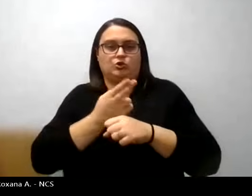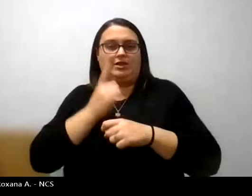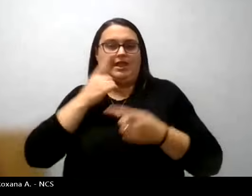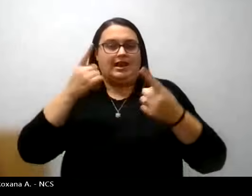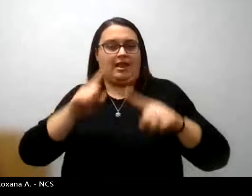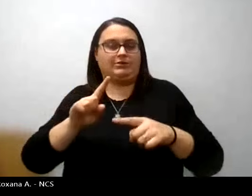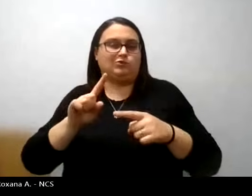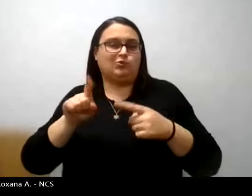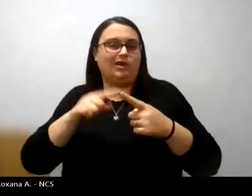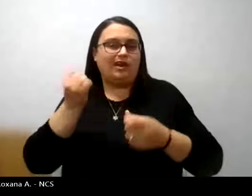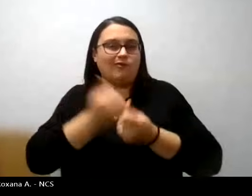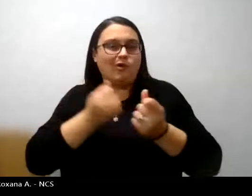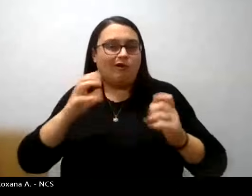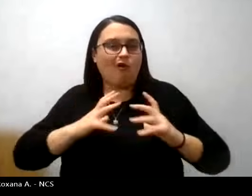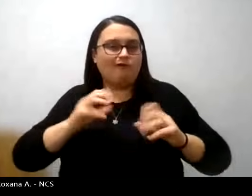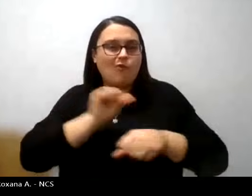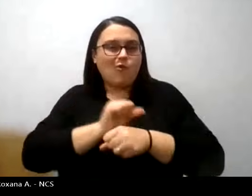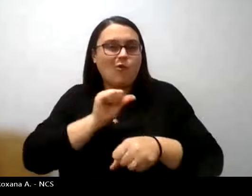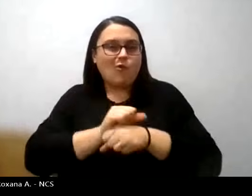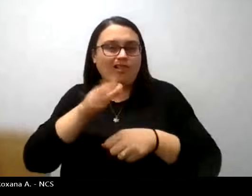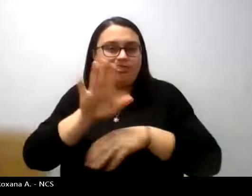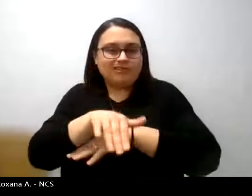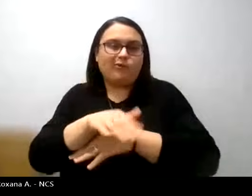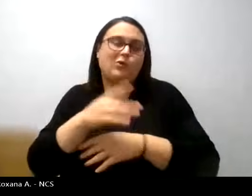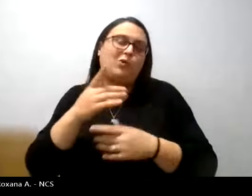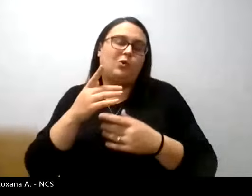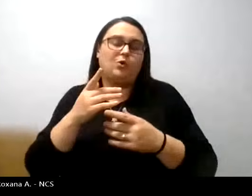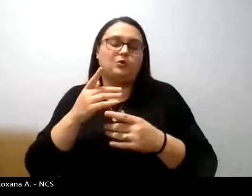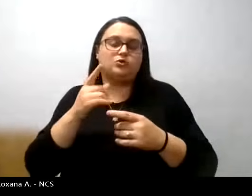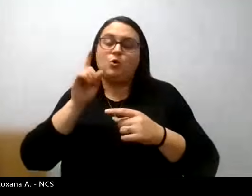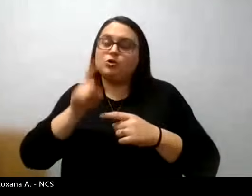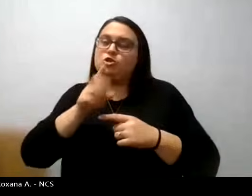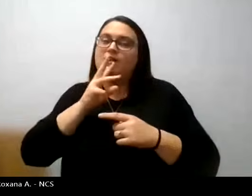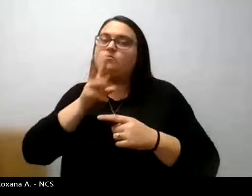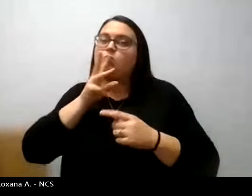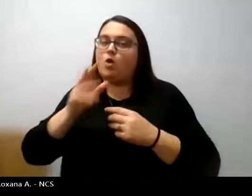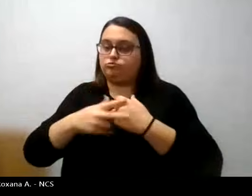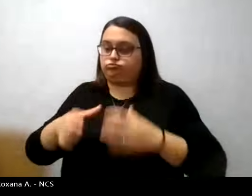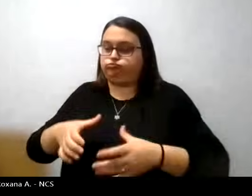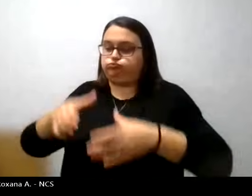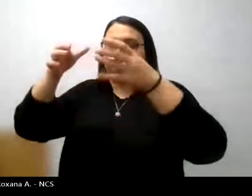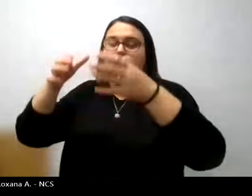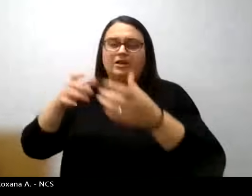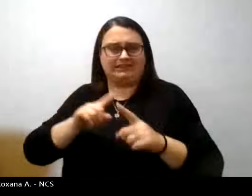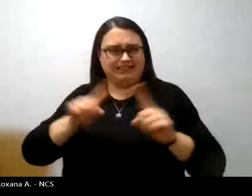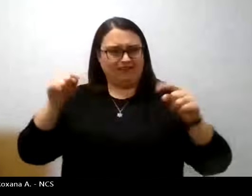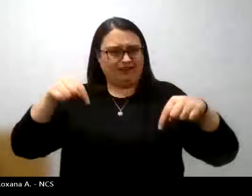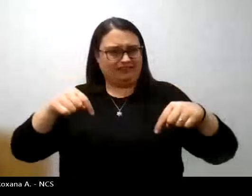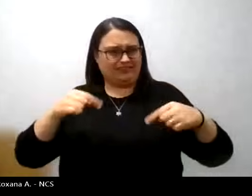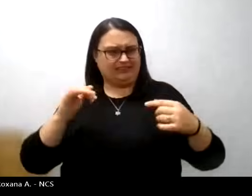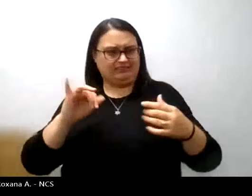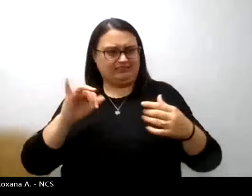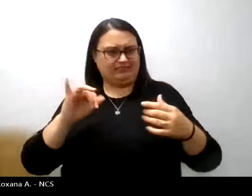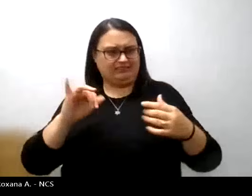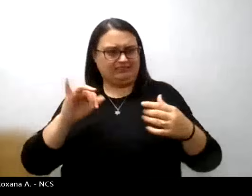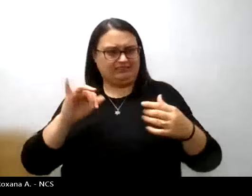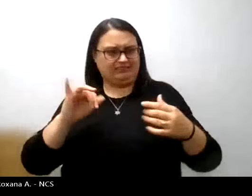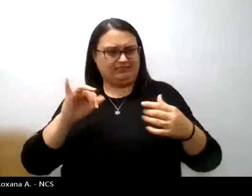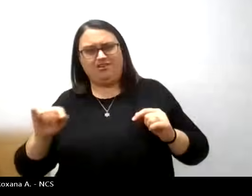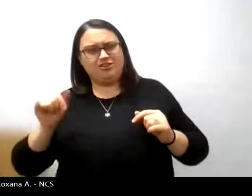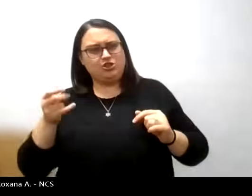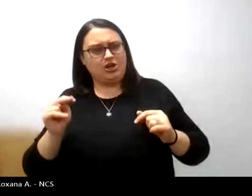evening, the reservoir should fill up. So what's really different about this scenario than January is that in